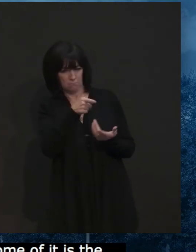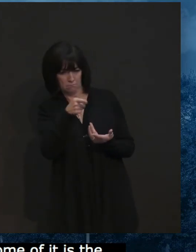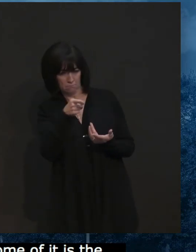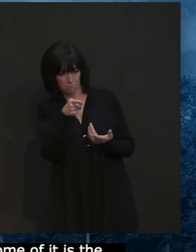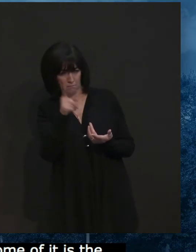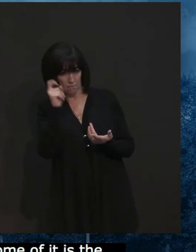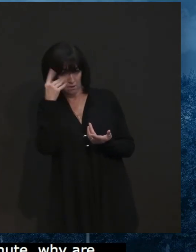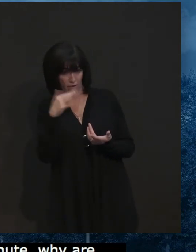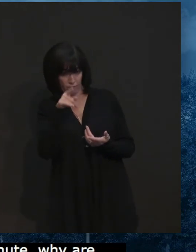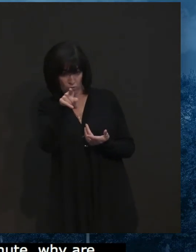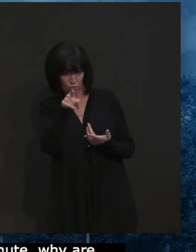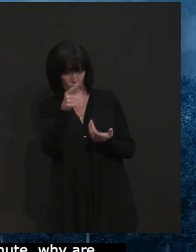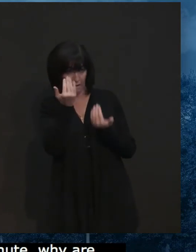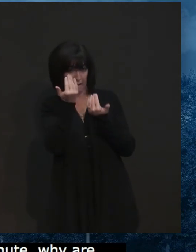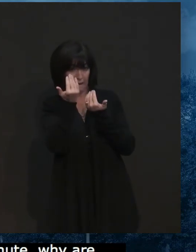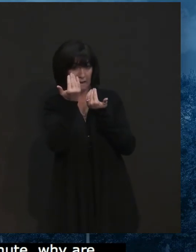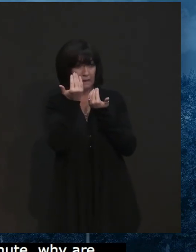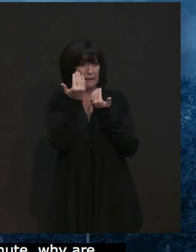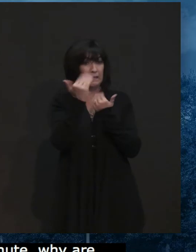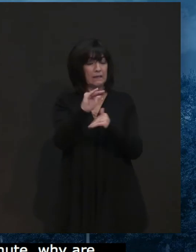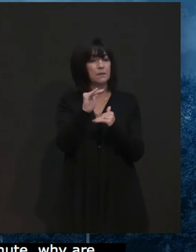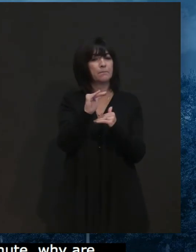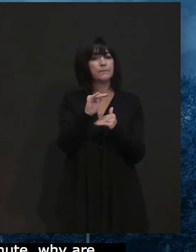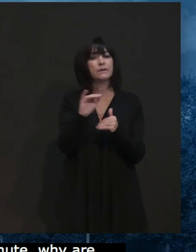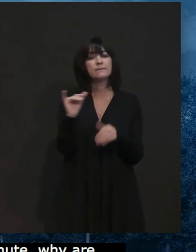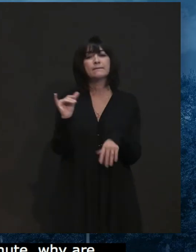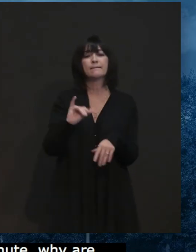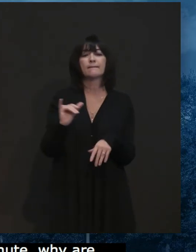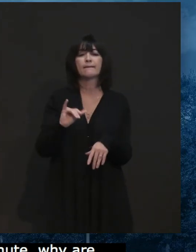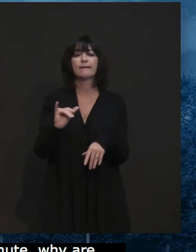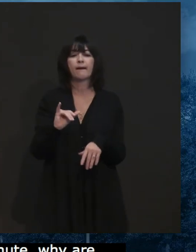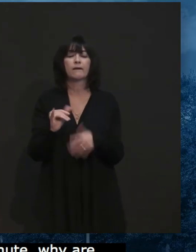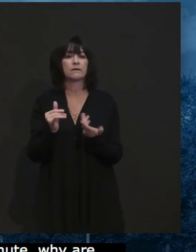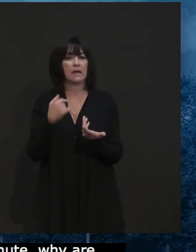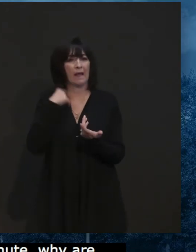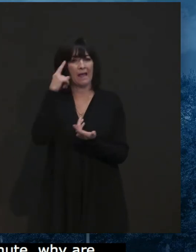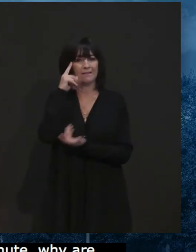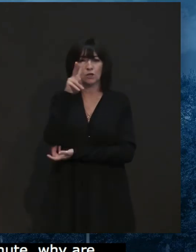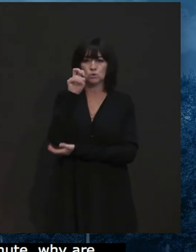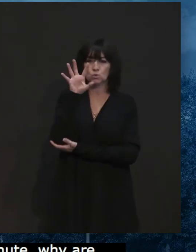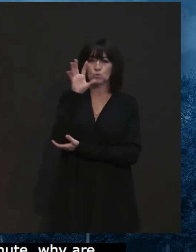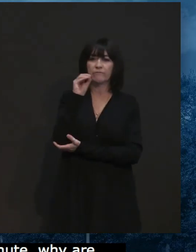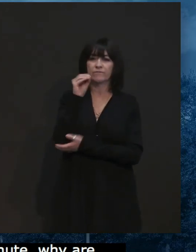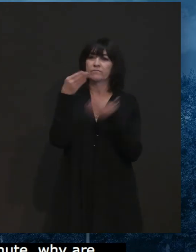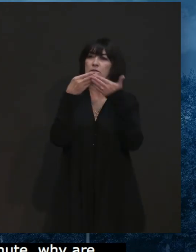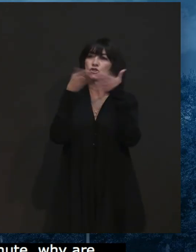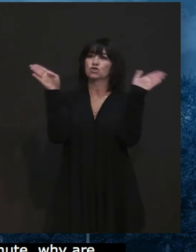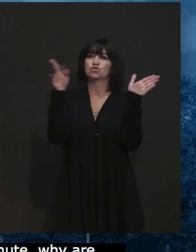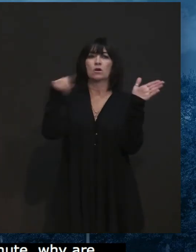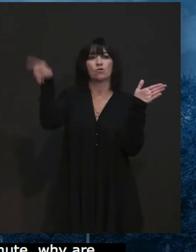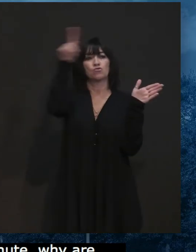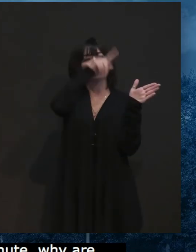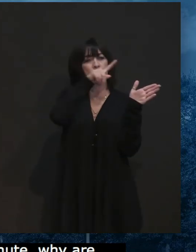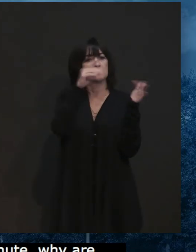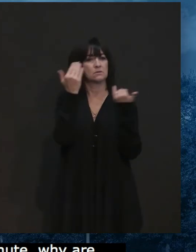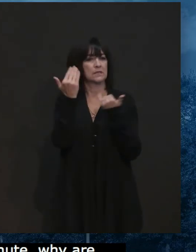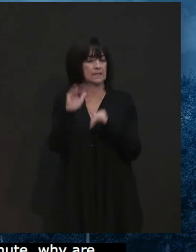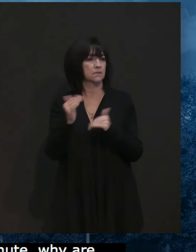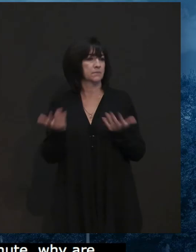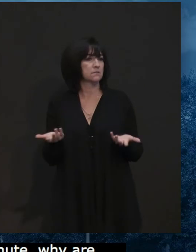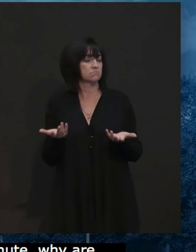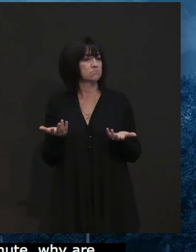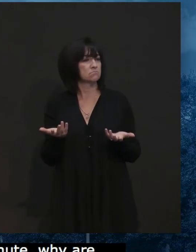gatherings to a number lower than the current limit, which I think is 250? And it's in some ways